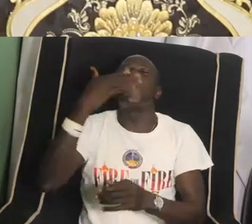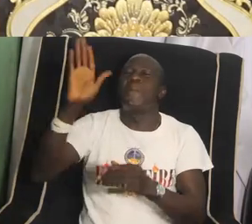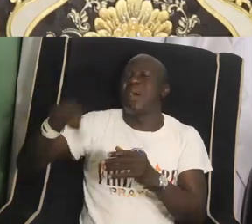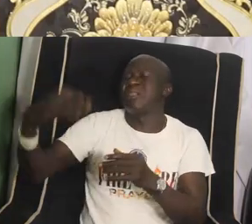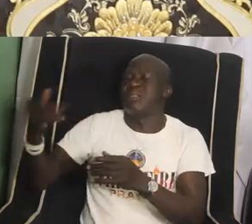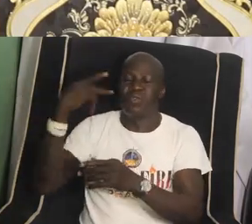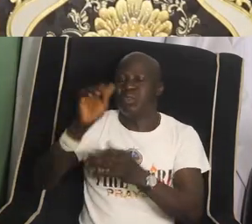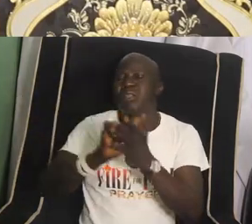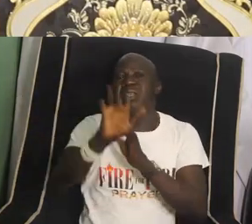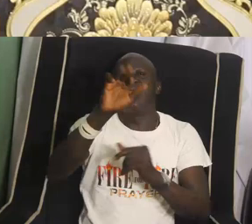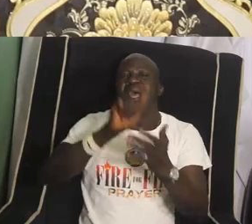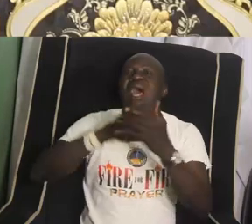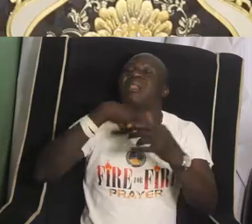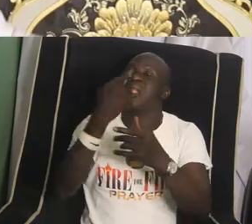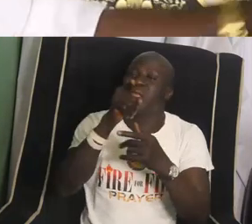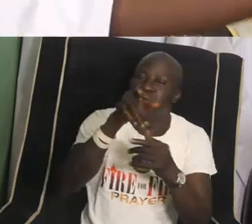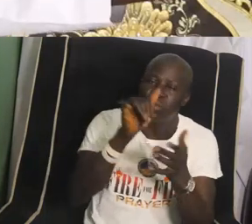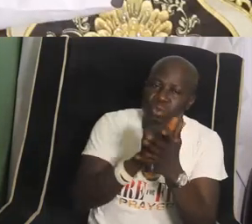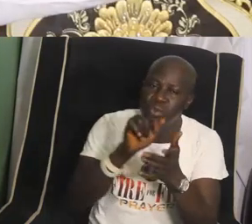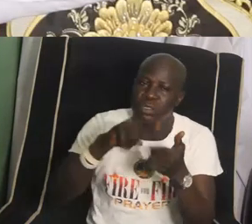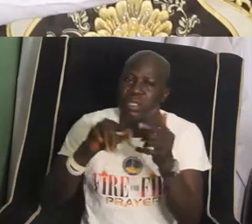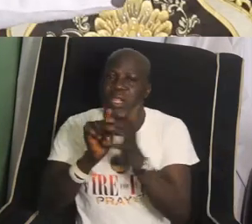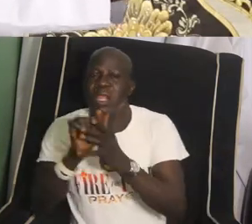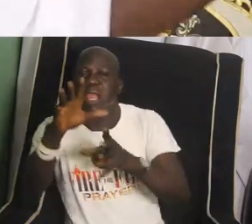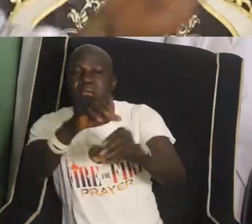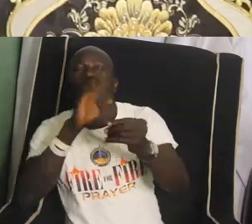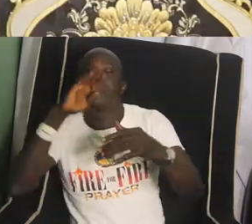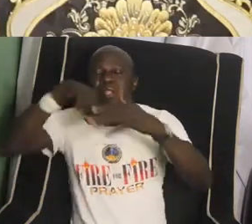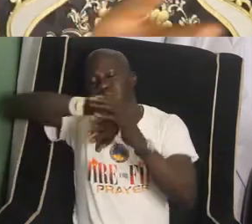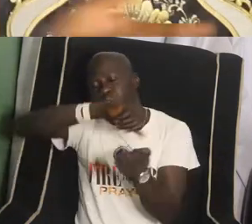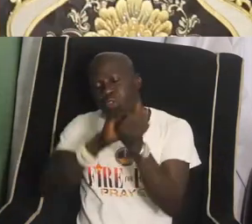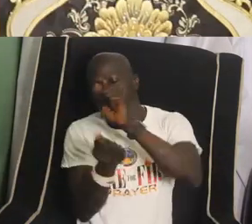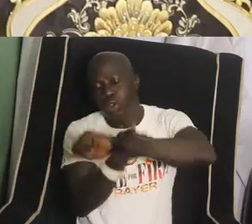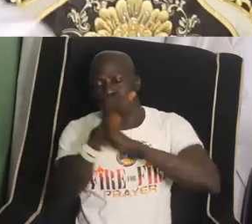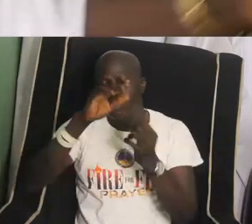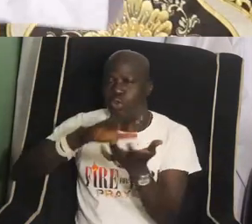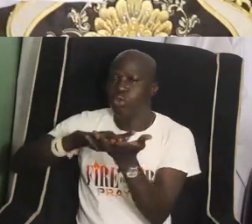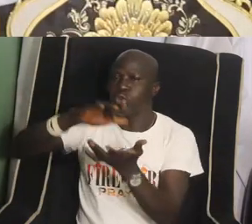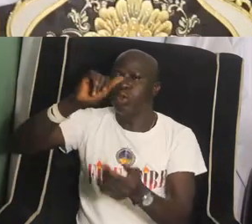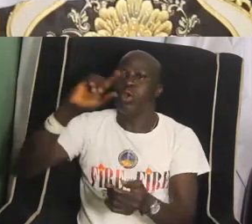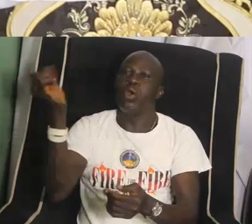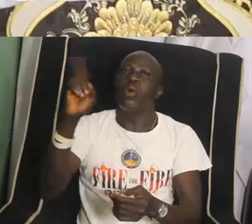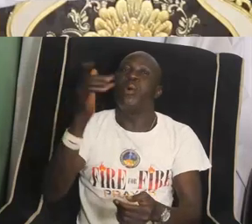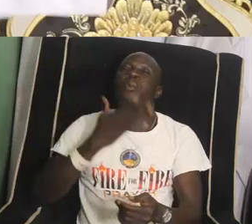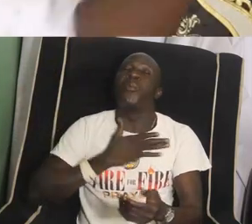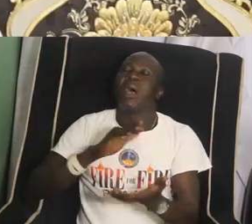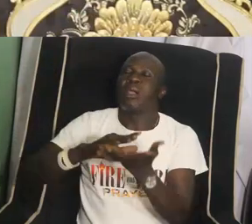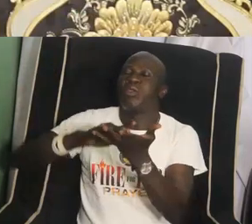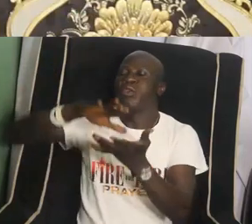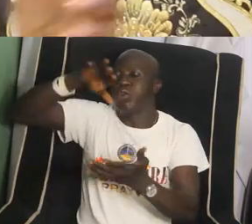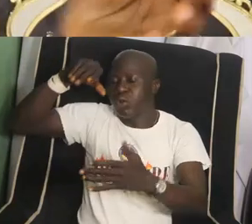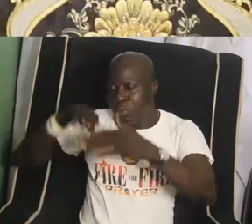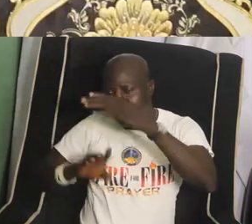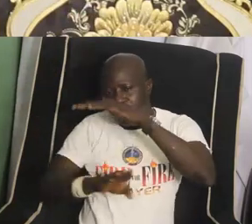you are looking as reproach. Hey, I declare to you that you go, man, it comes to glory for you. Me, oh, go, me, jade. Go,